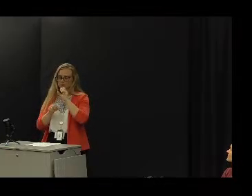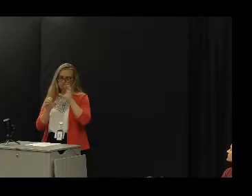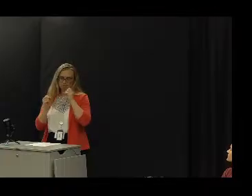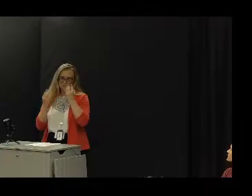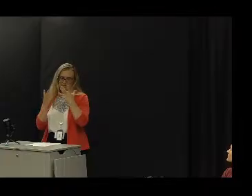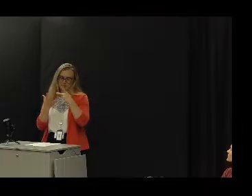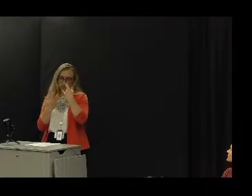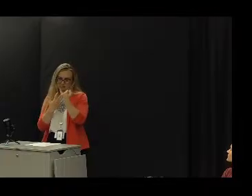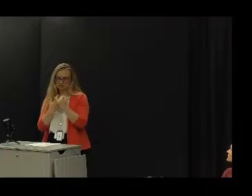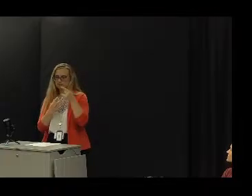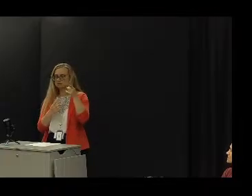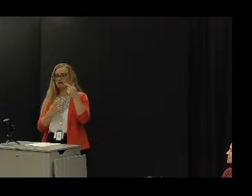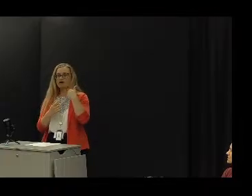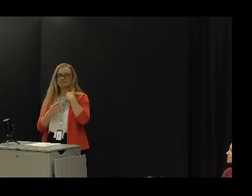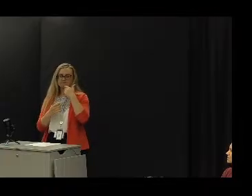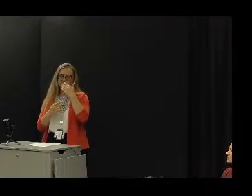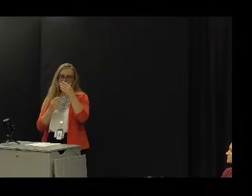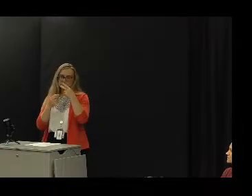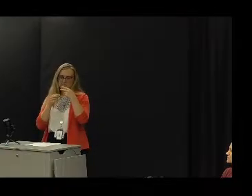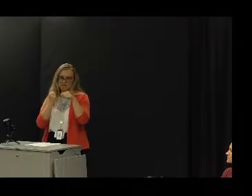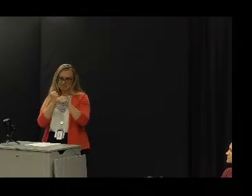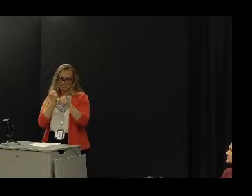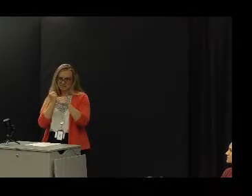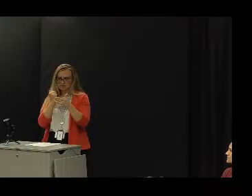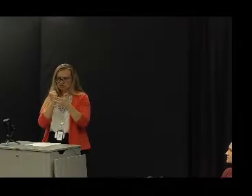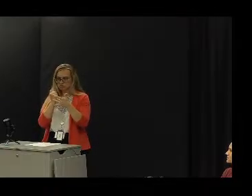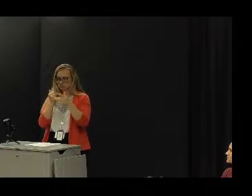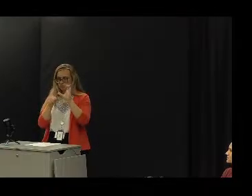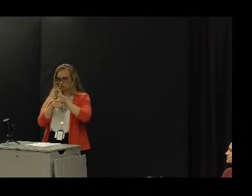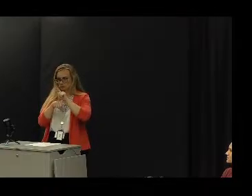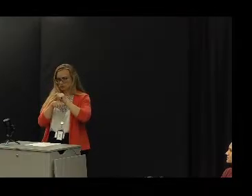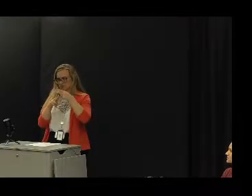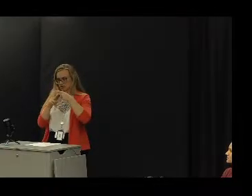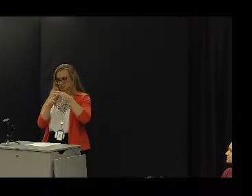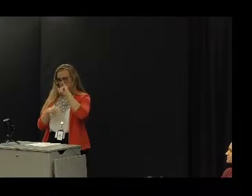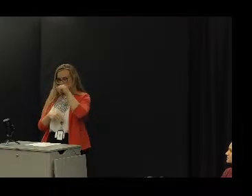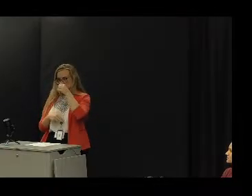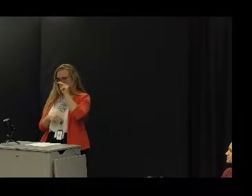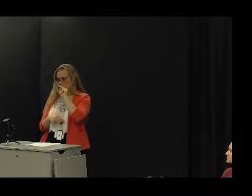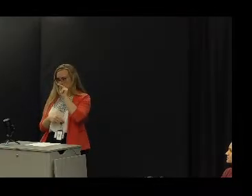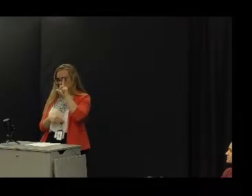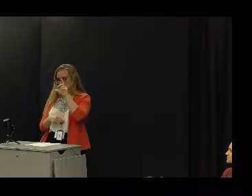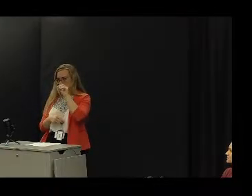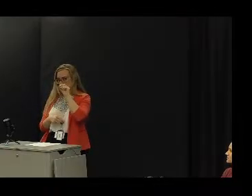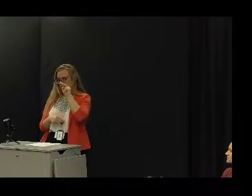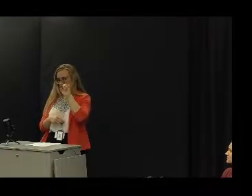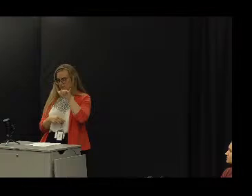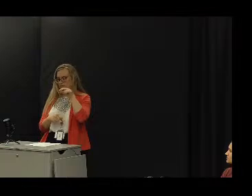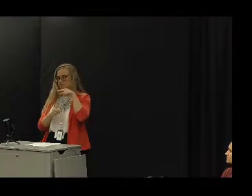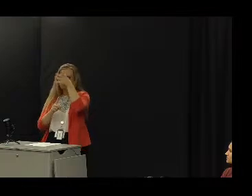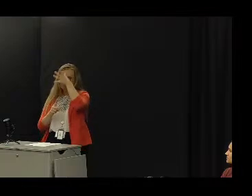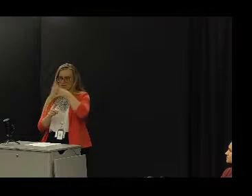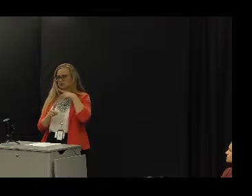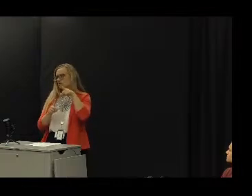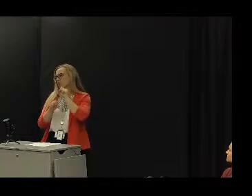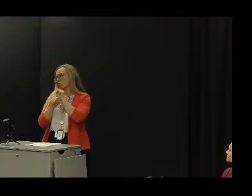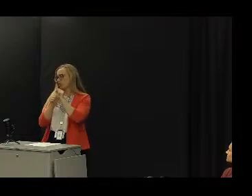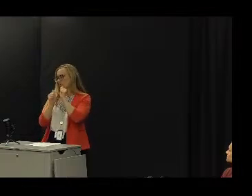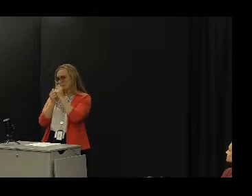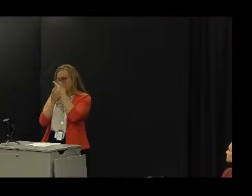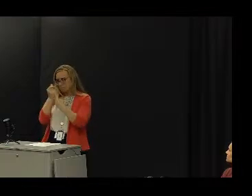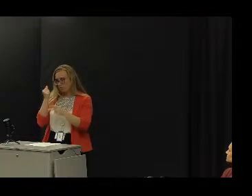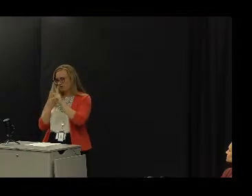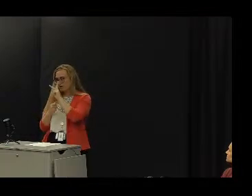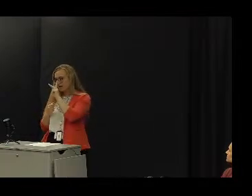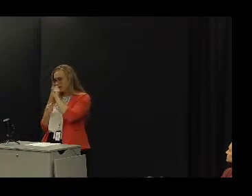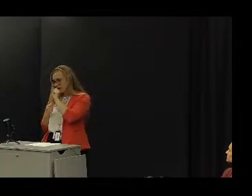partnership with the Kentucky Department of Education. And so we'll have a consultant. It would be a